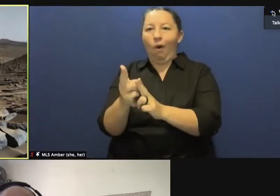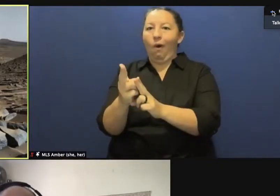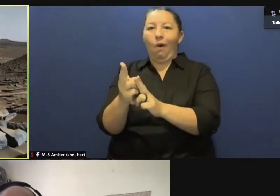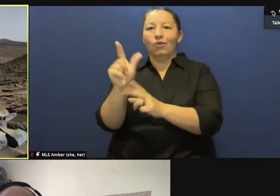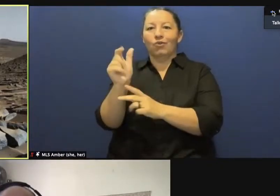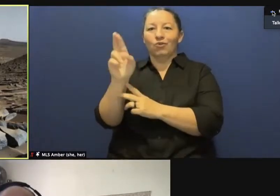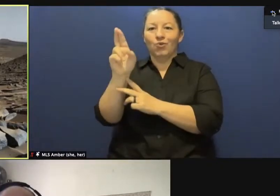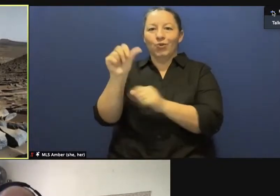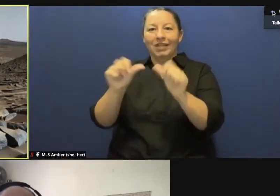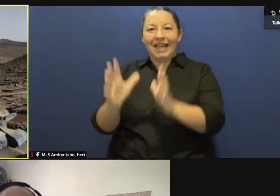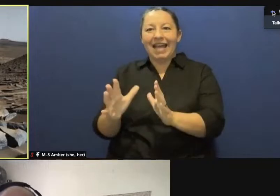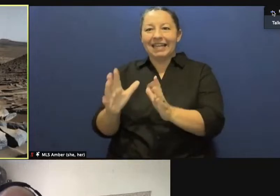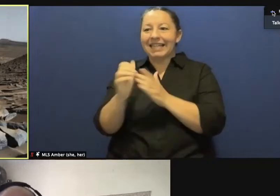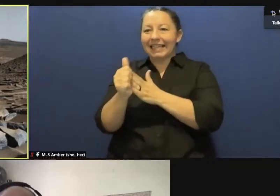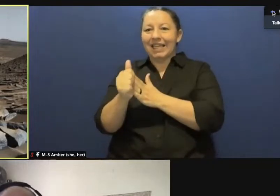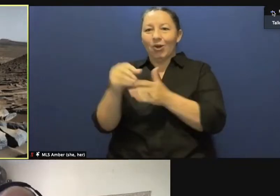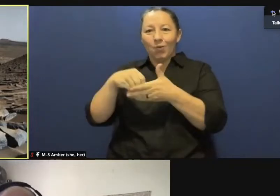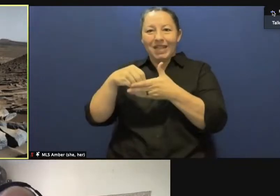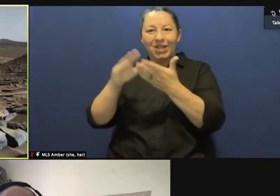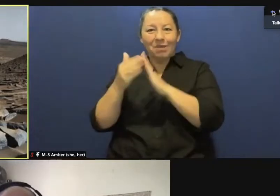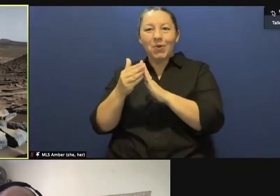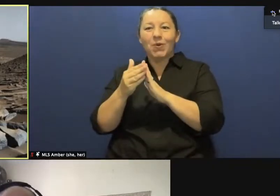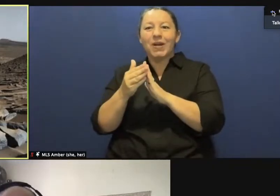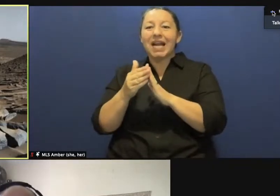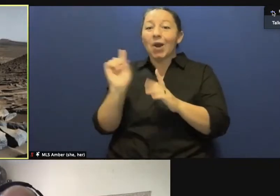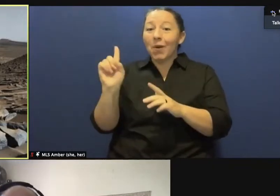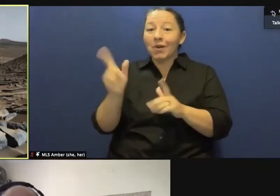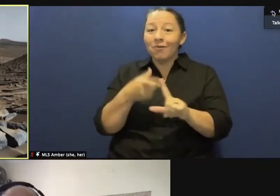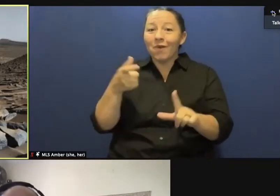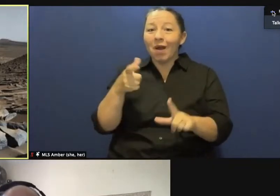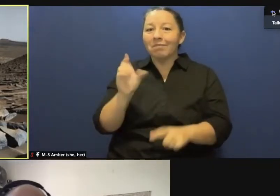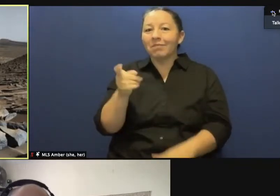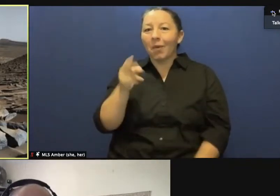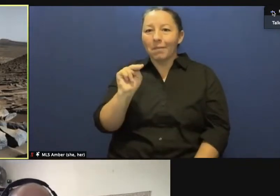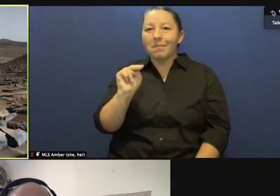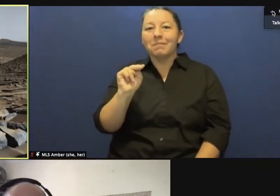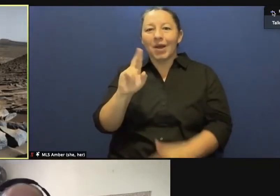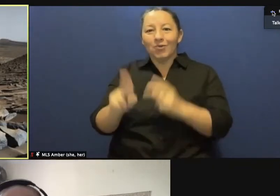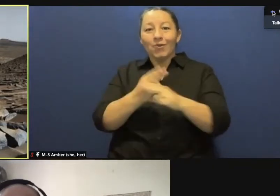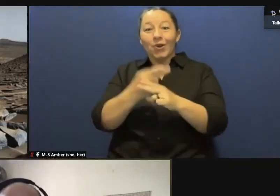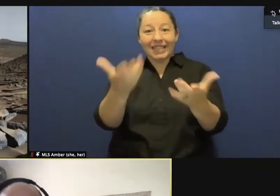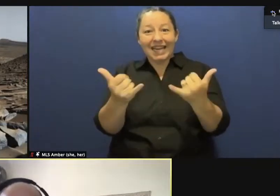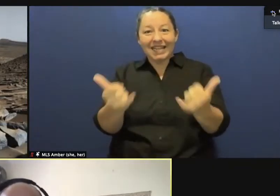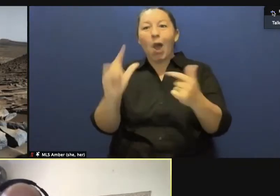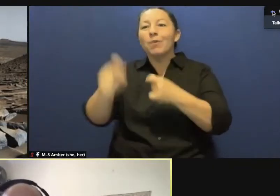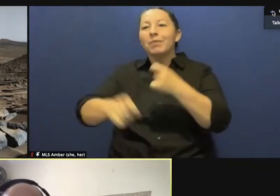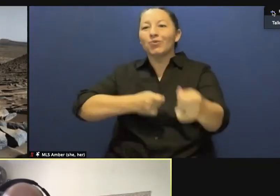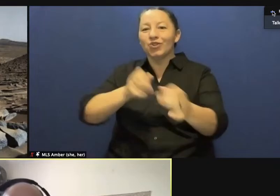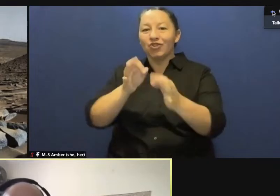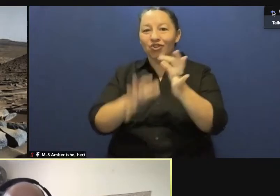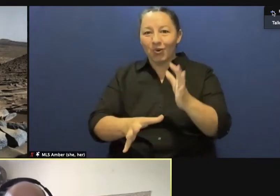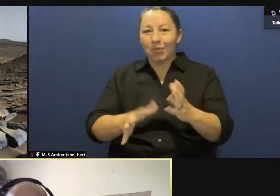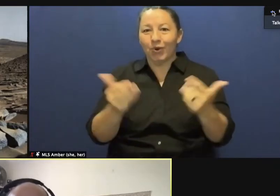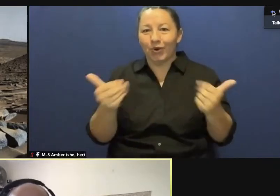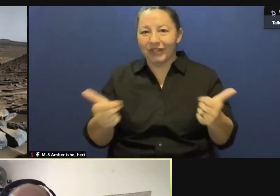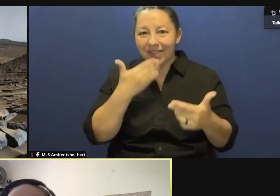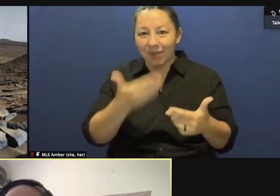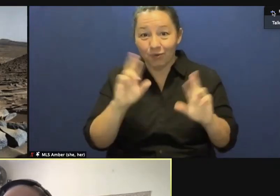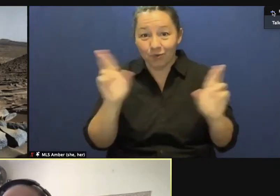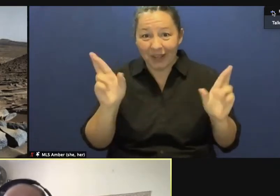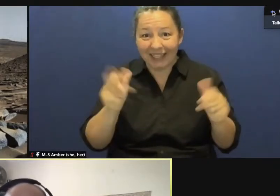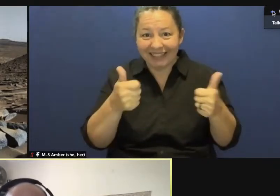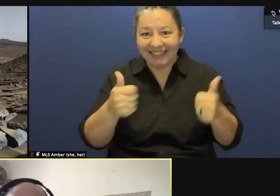he's based at Open University. So Mahesh, please. Thank you very much, Greg. So what a